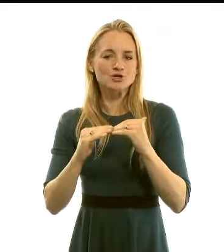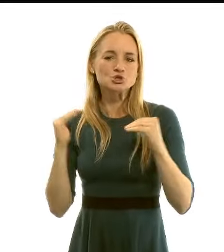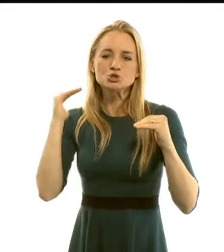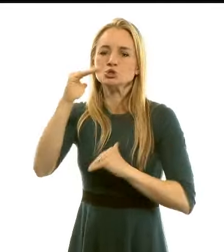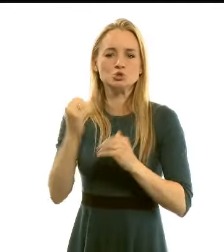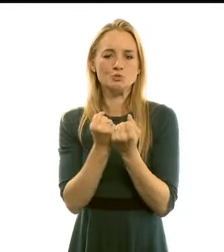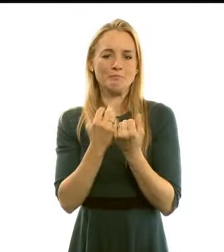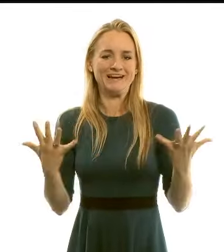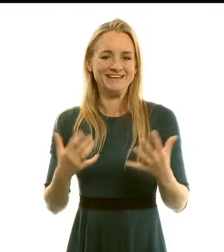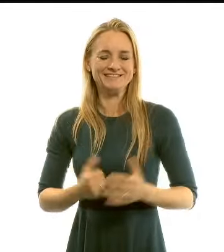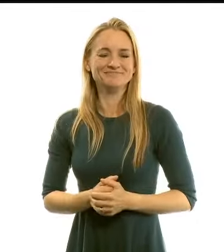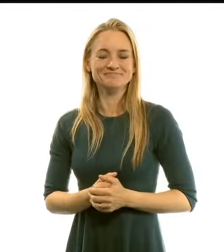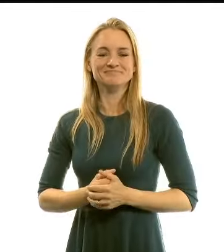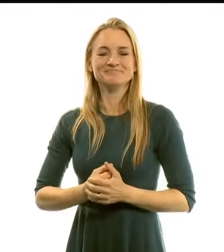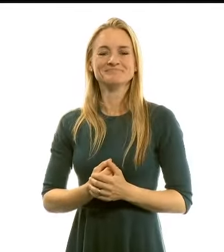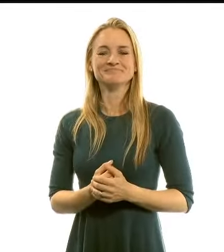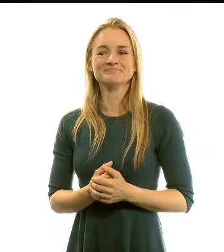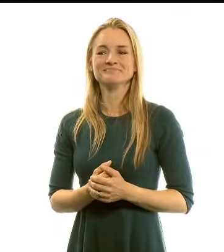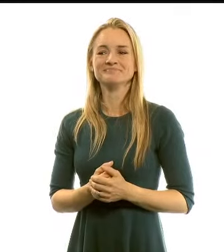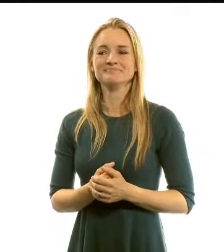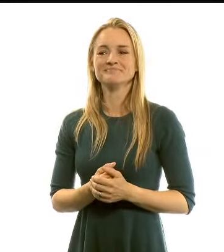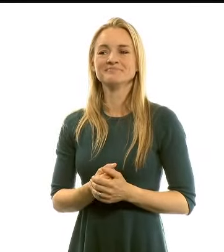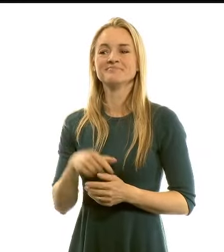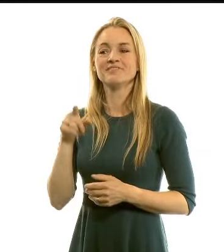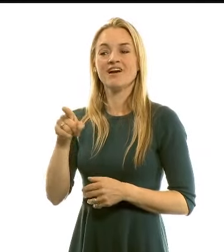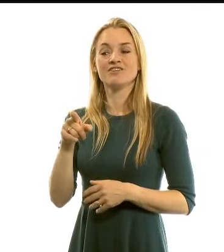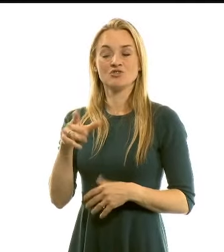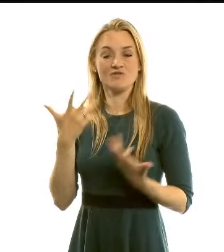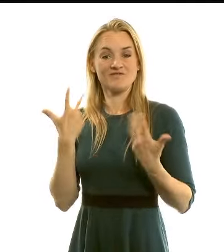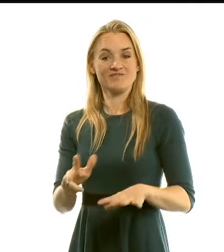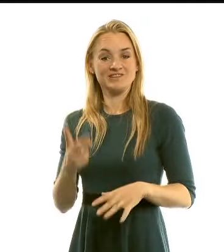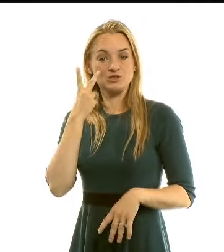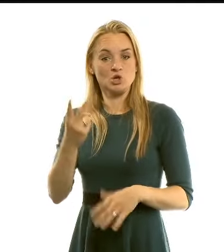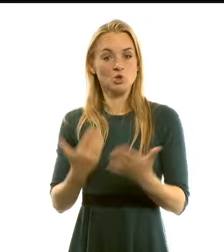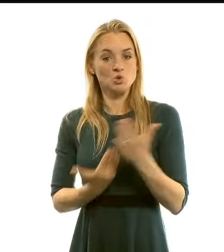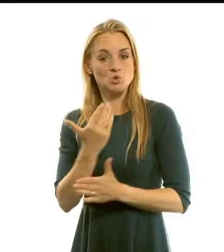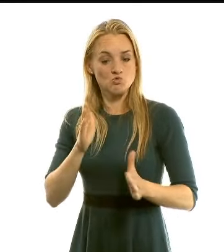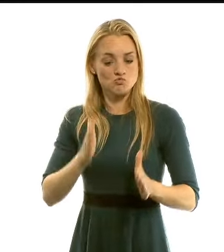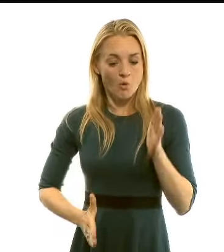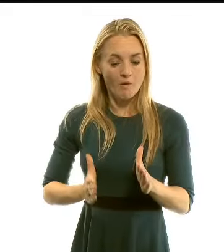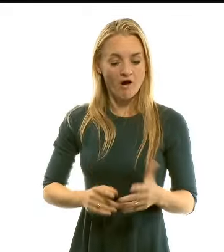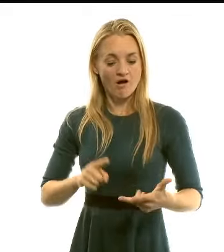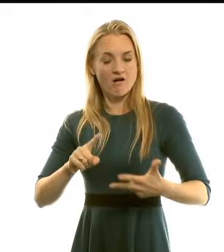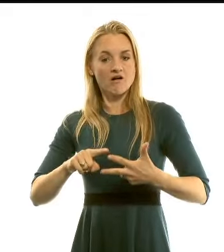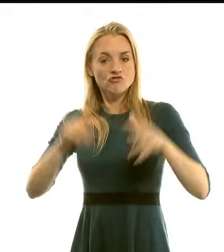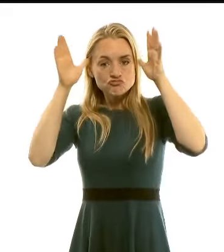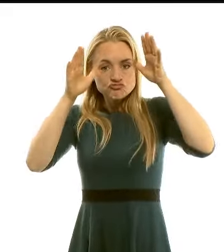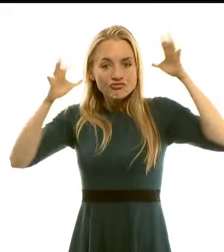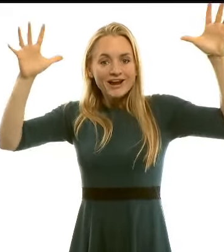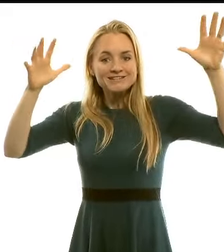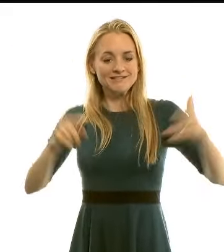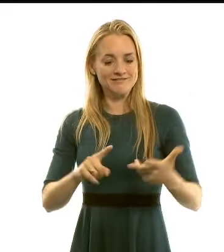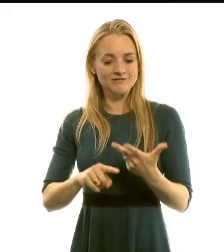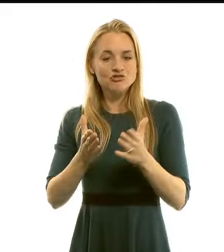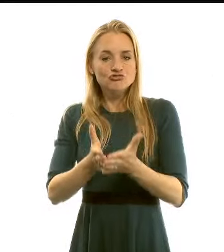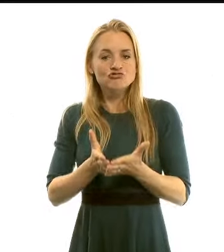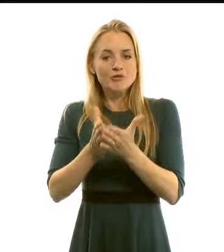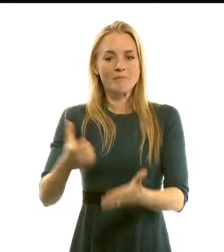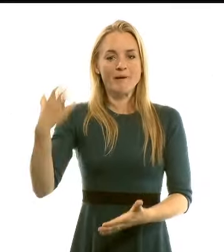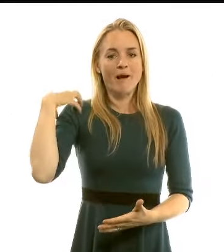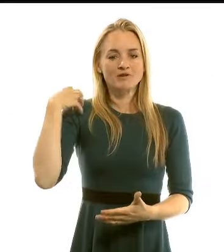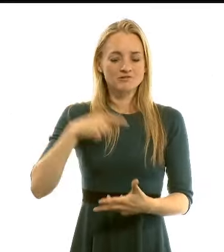of them. Right, well, you've met the new cardboard robot, the reindeer, the ship captain, and those are just a few of the